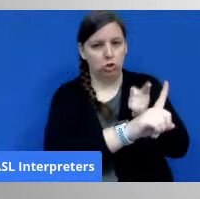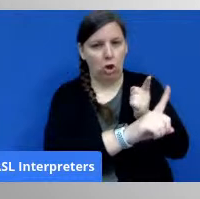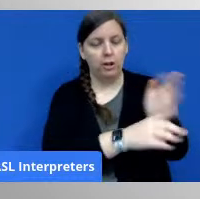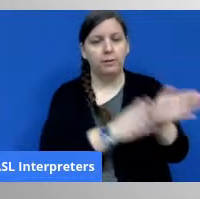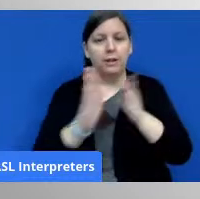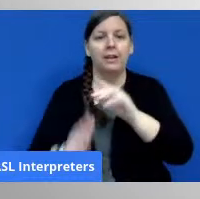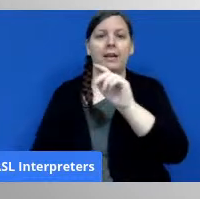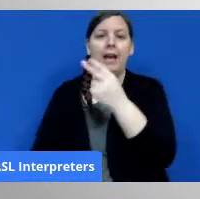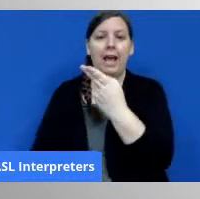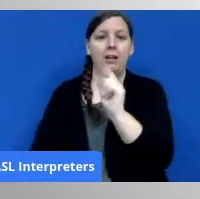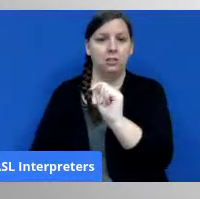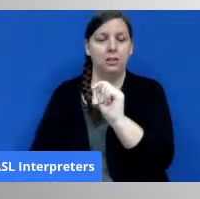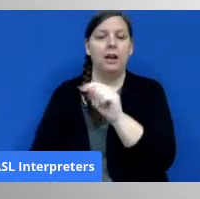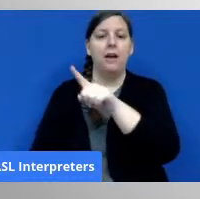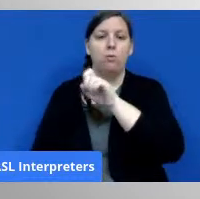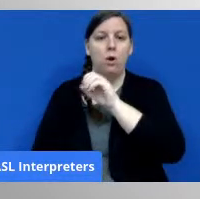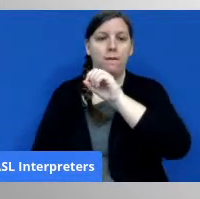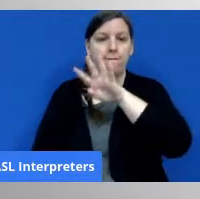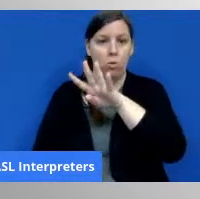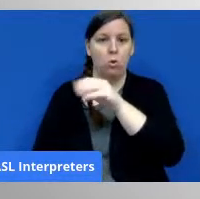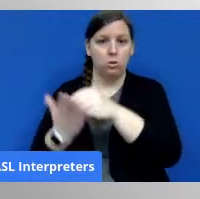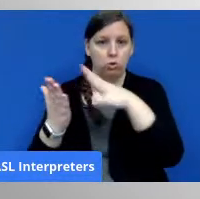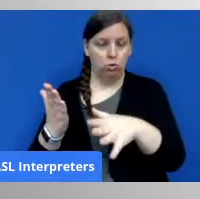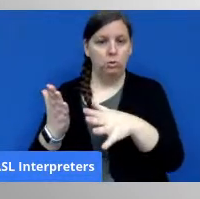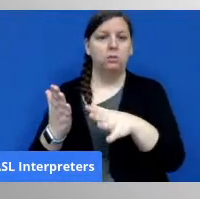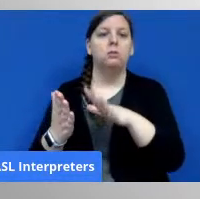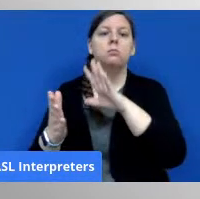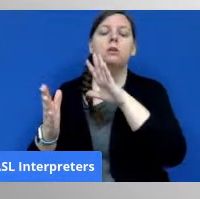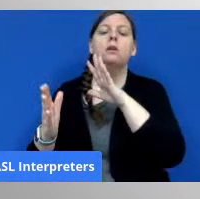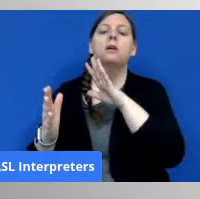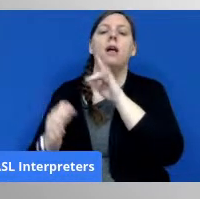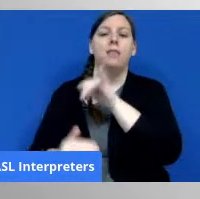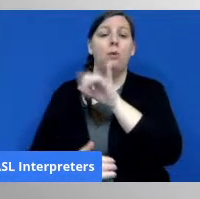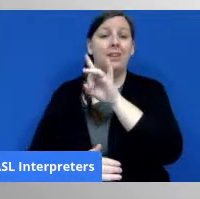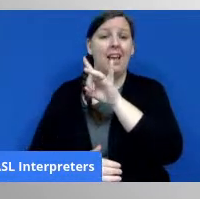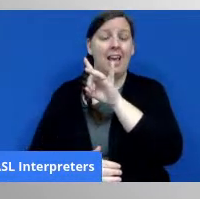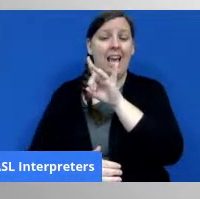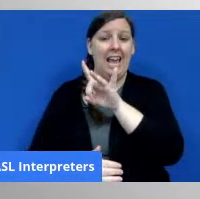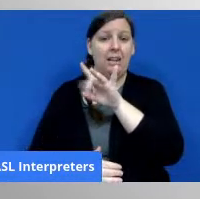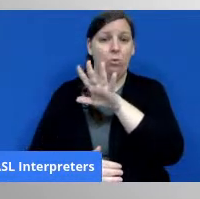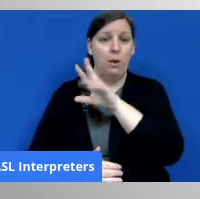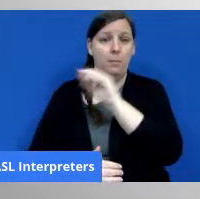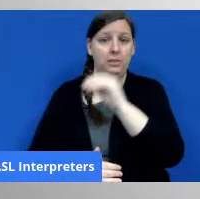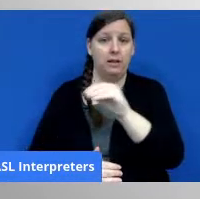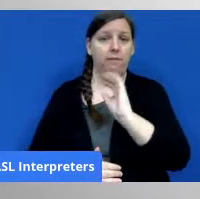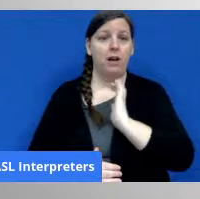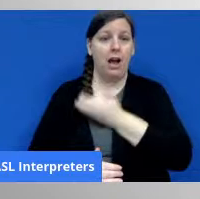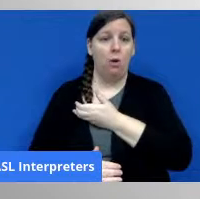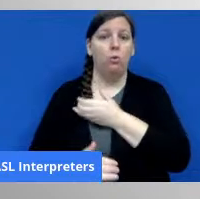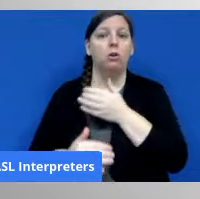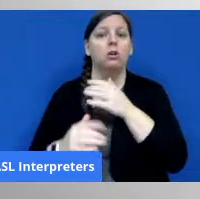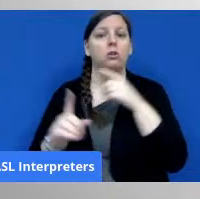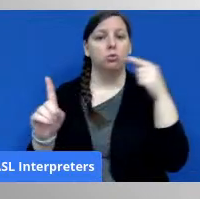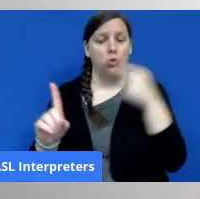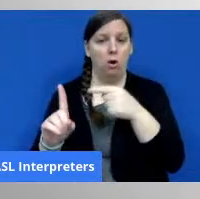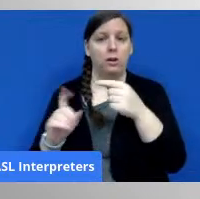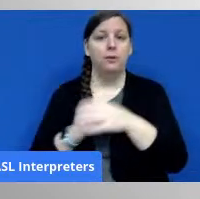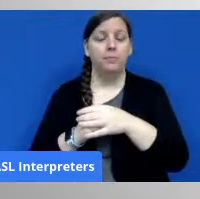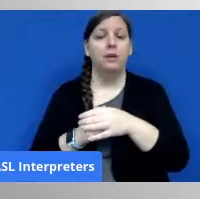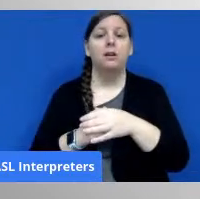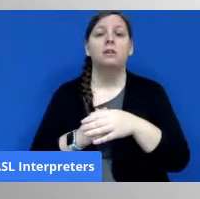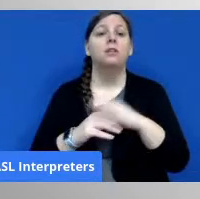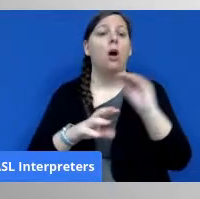we serve grades 1st through 5th. Some program offerings at that site or those sites are